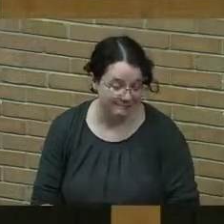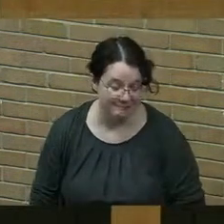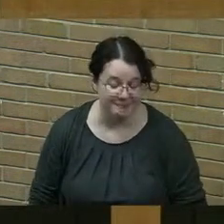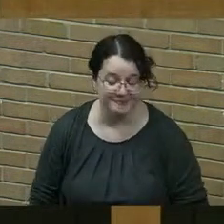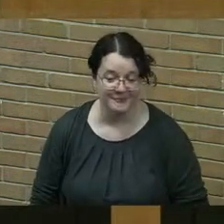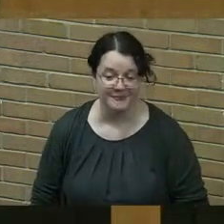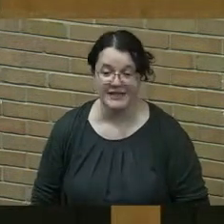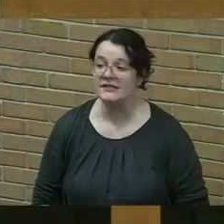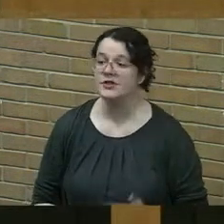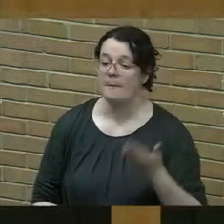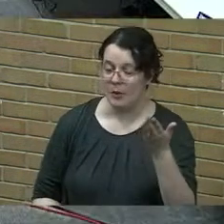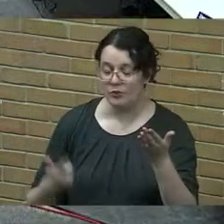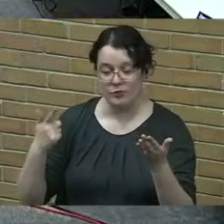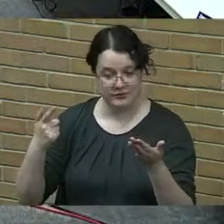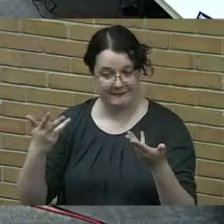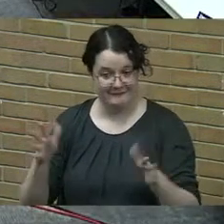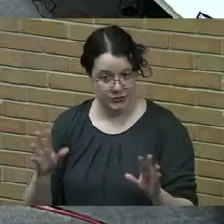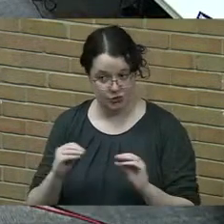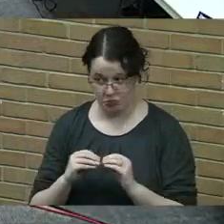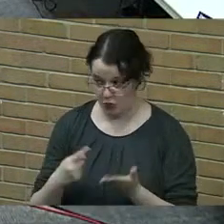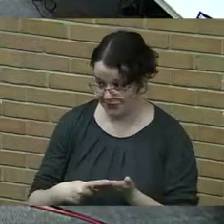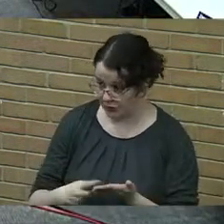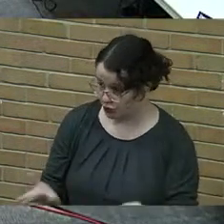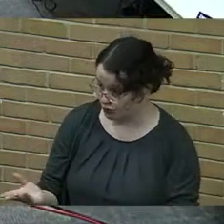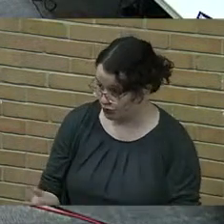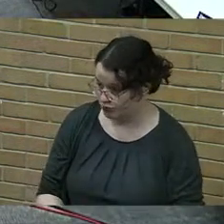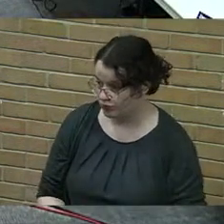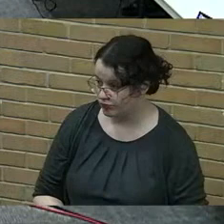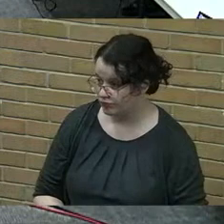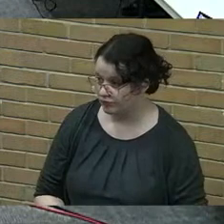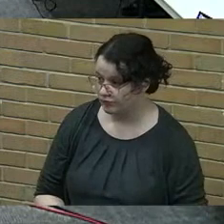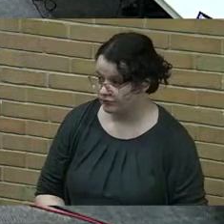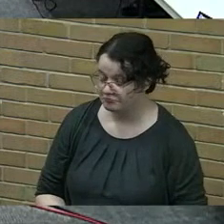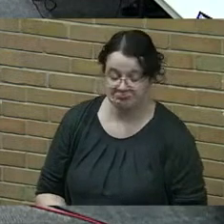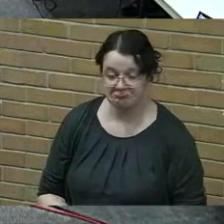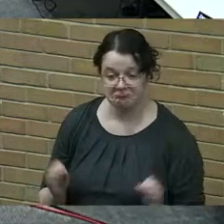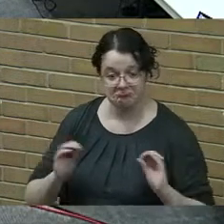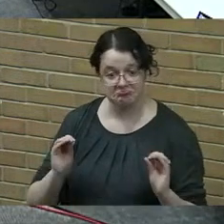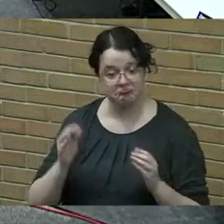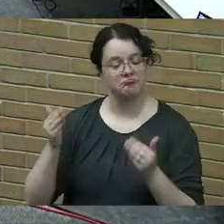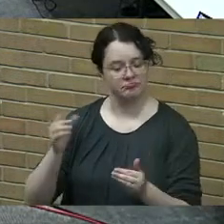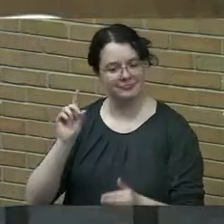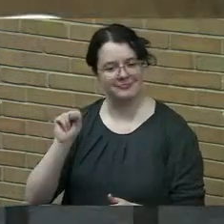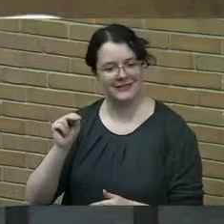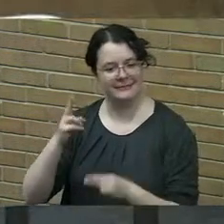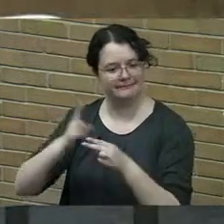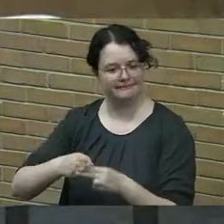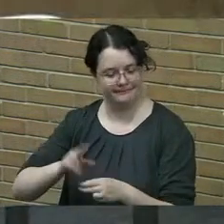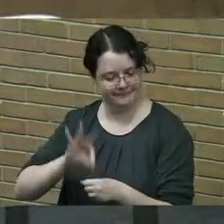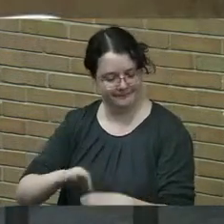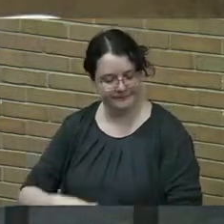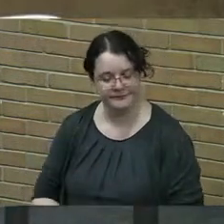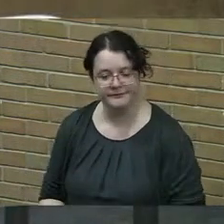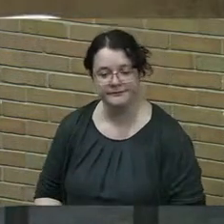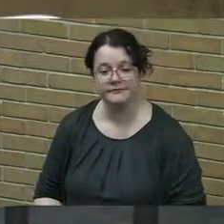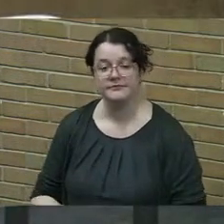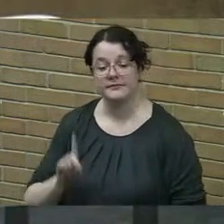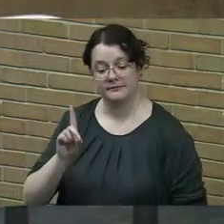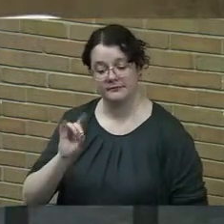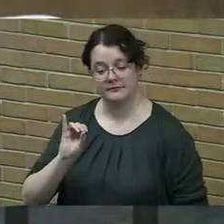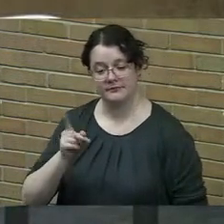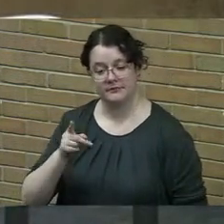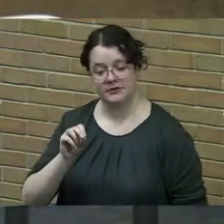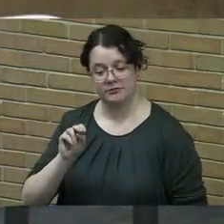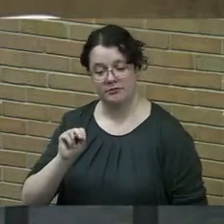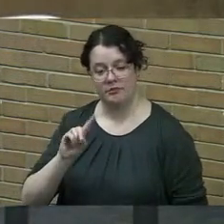We have a motion and a second. Any further discussion? Hearing none, Dan, please call the roll. Councilmember DeFazio?